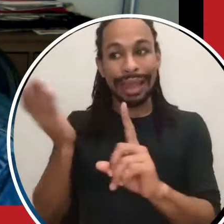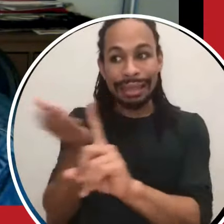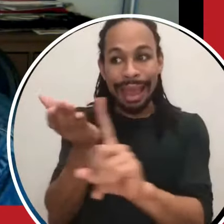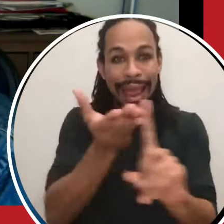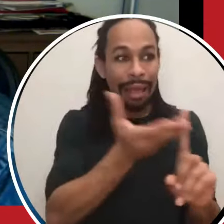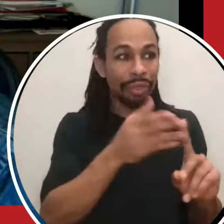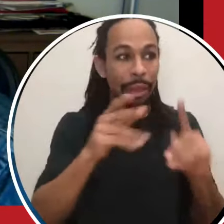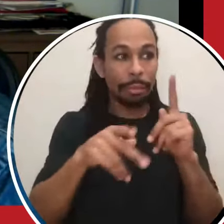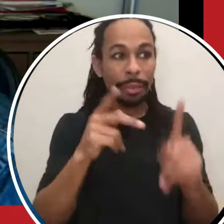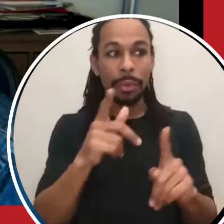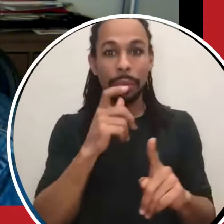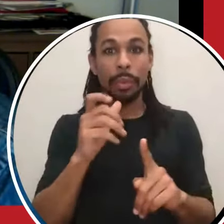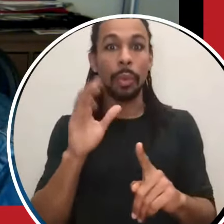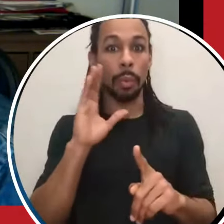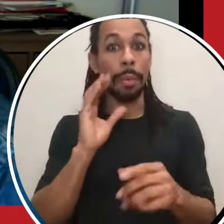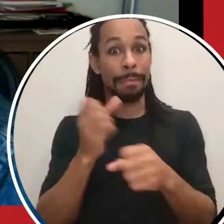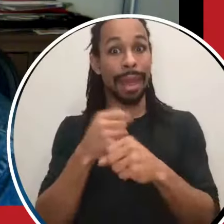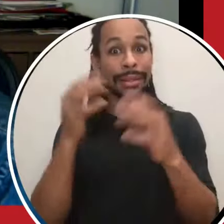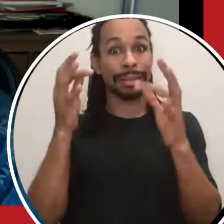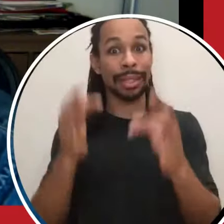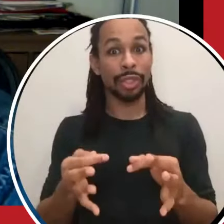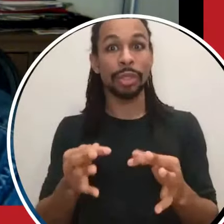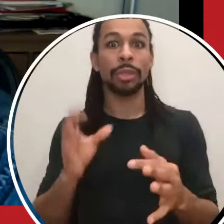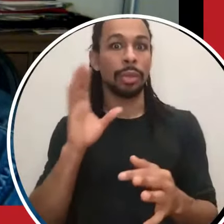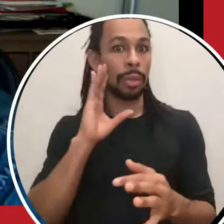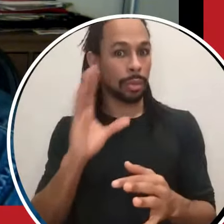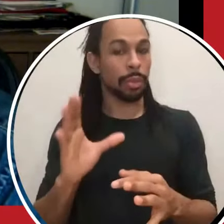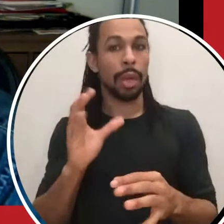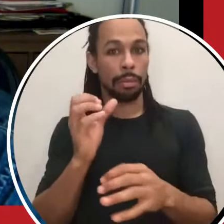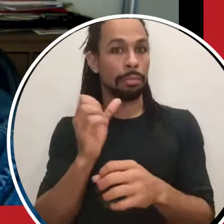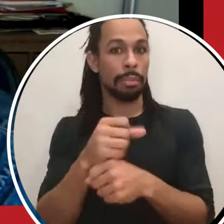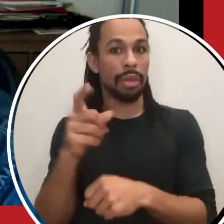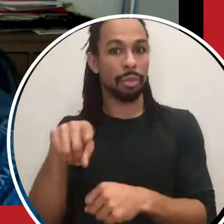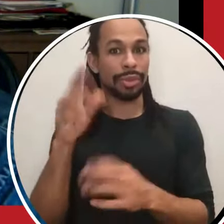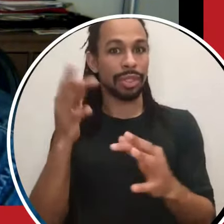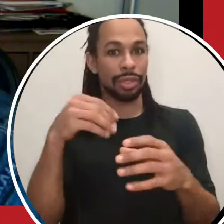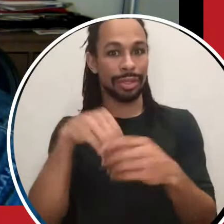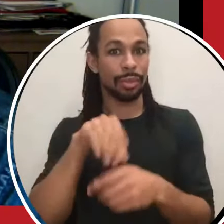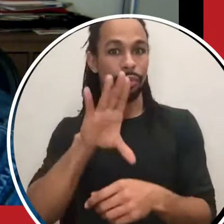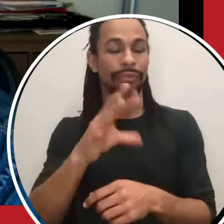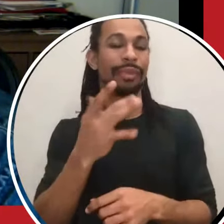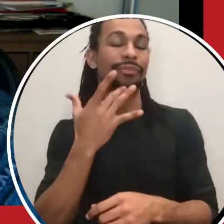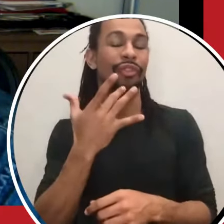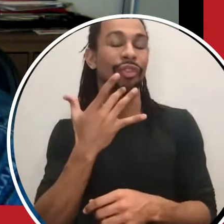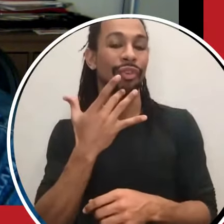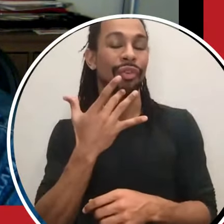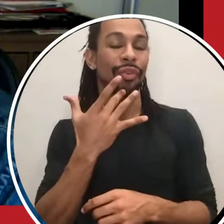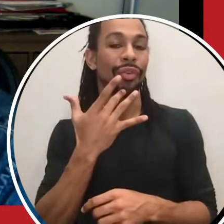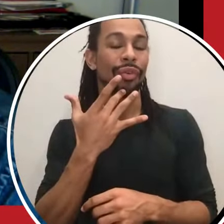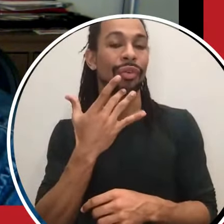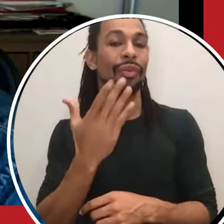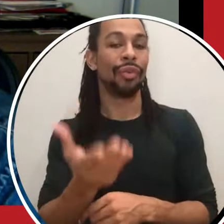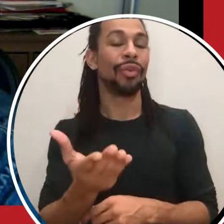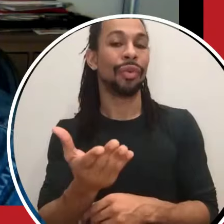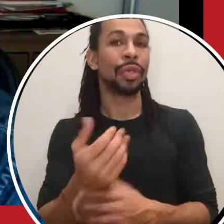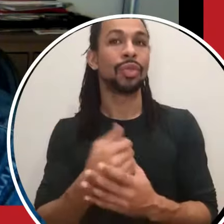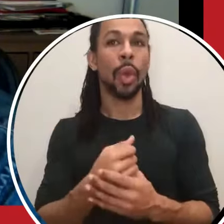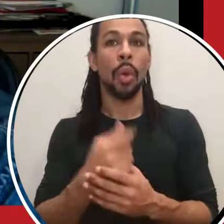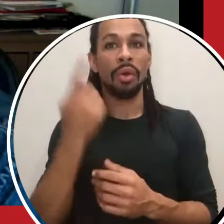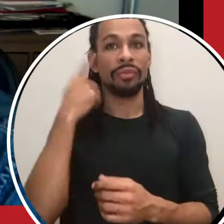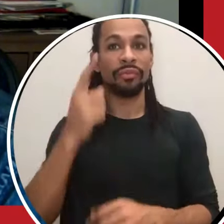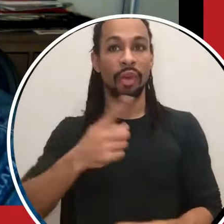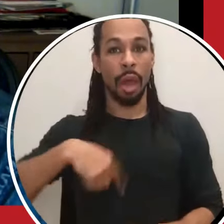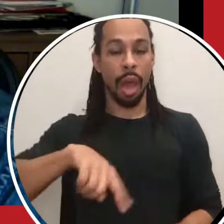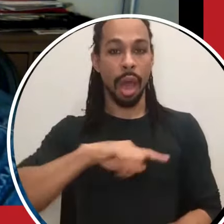in your favor. You want those people in that place. So for us, we want